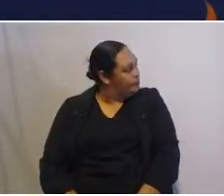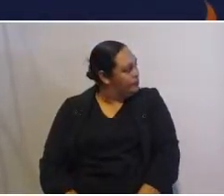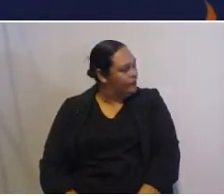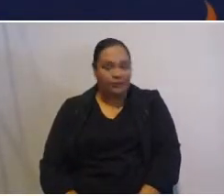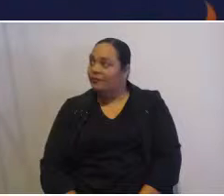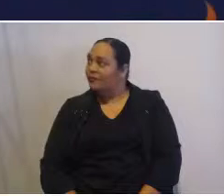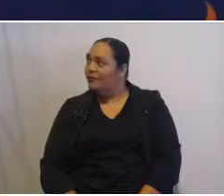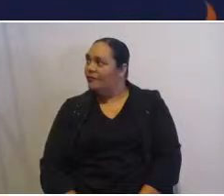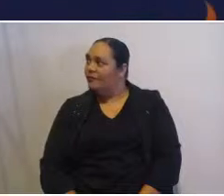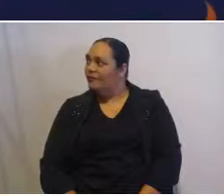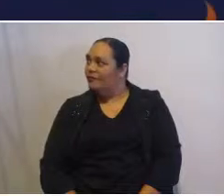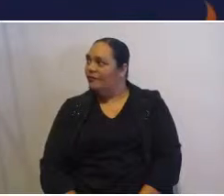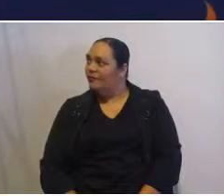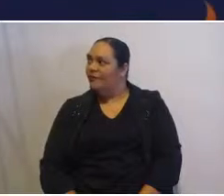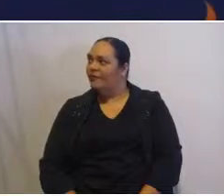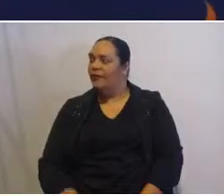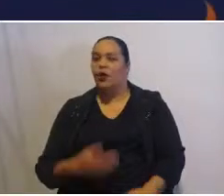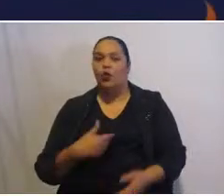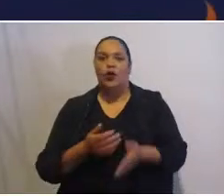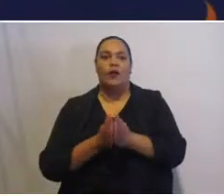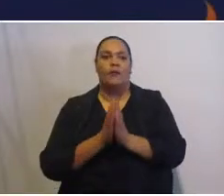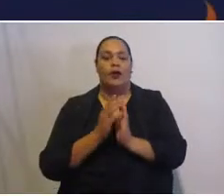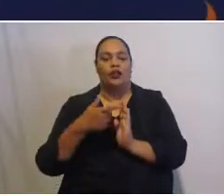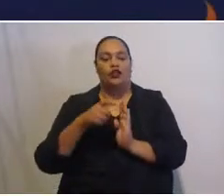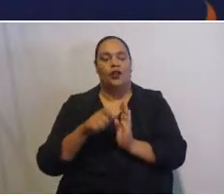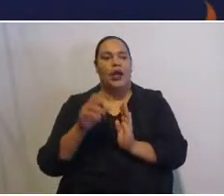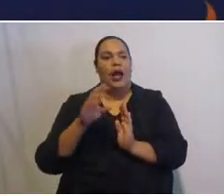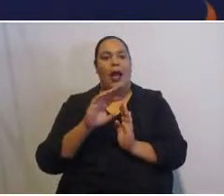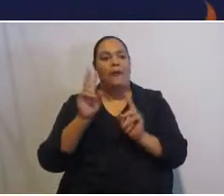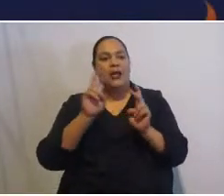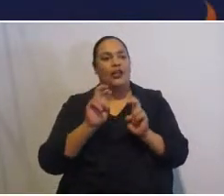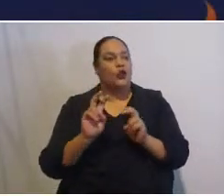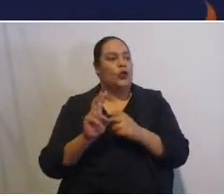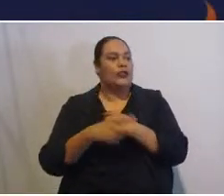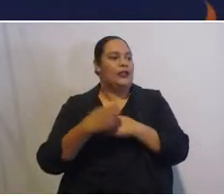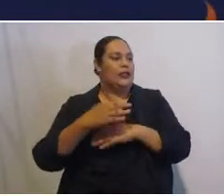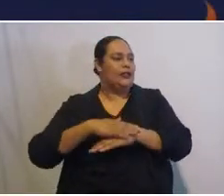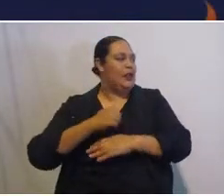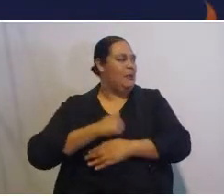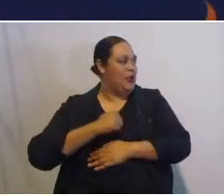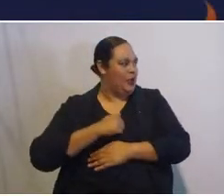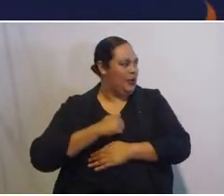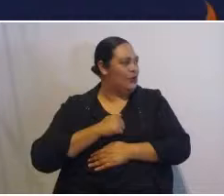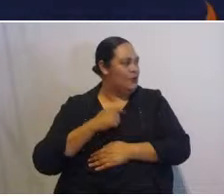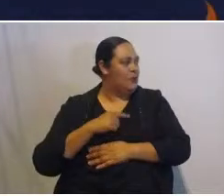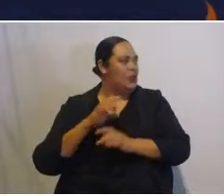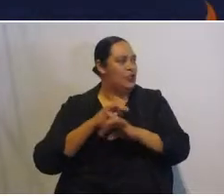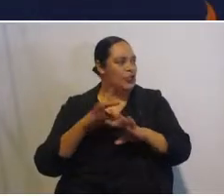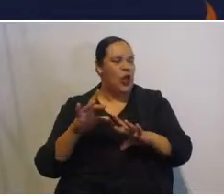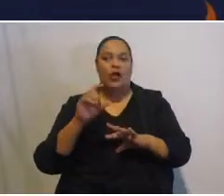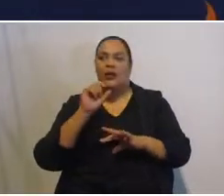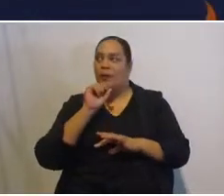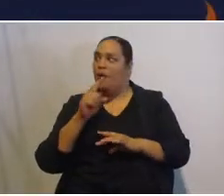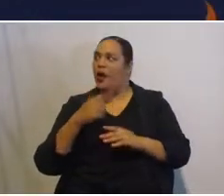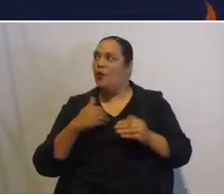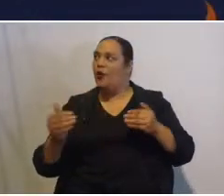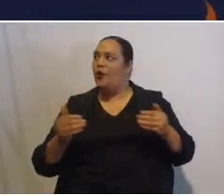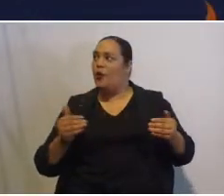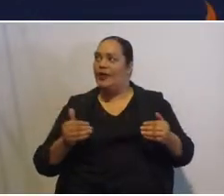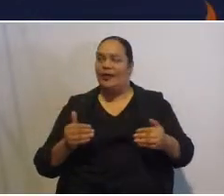And we would appeal to the chair not to let ESCOM steal our time, so it must start from when we're